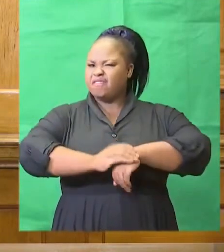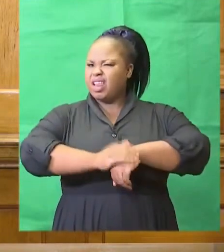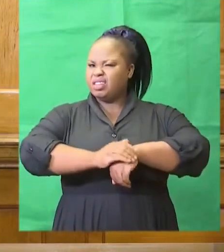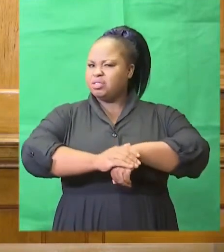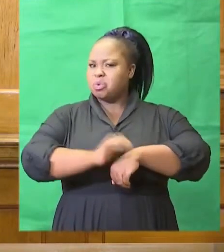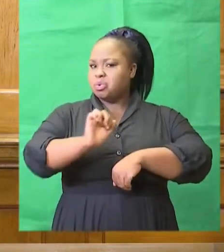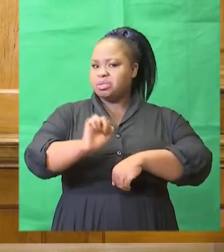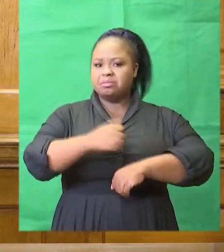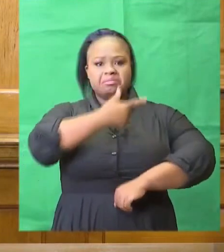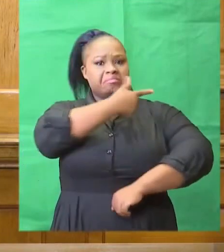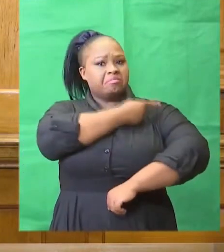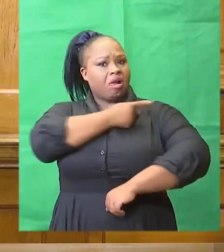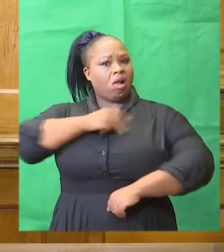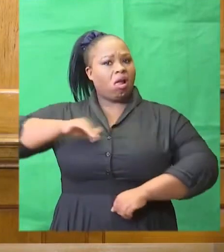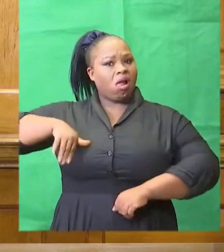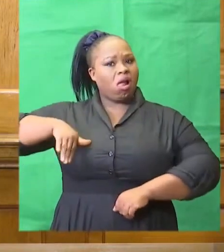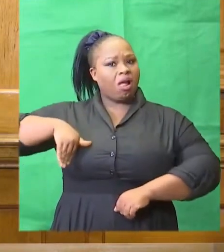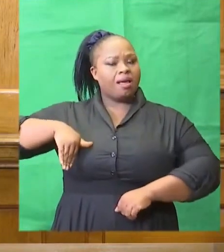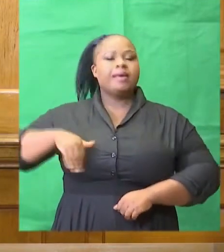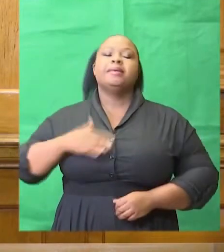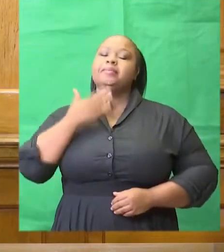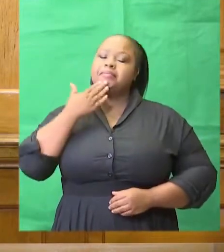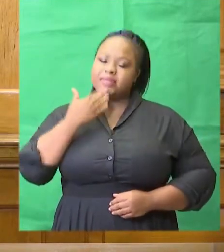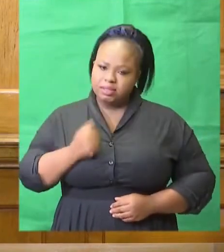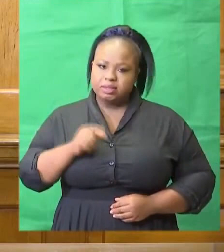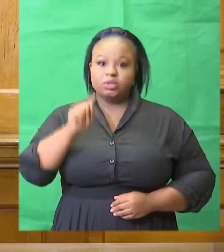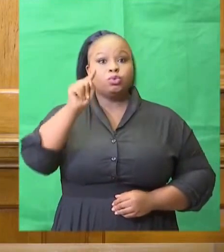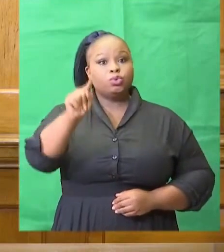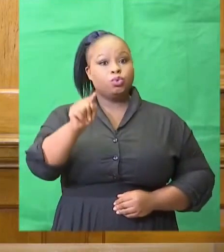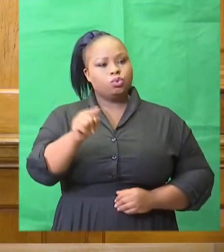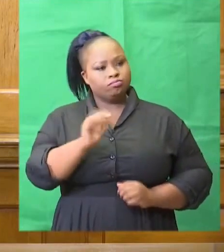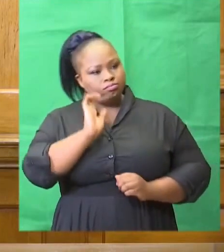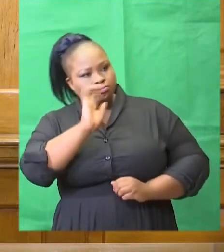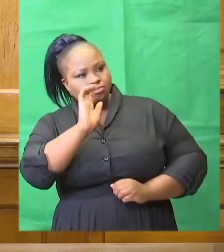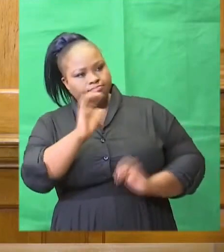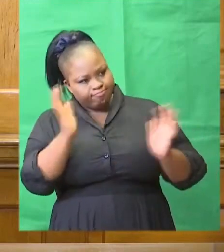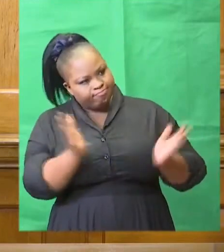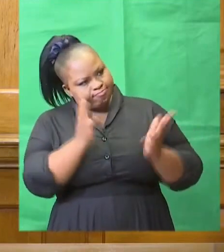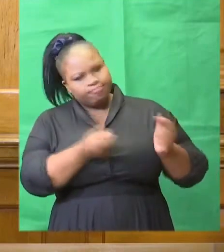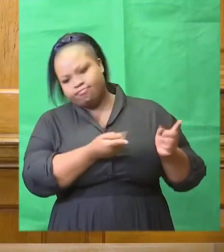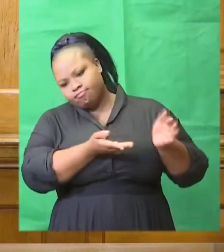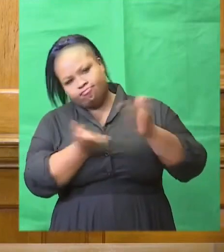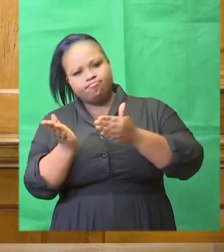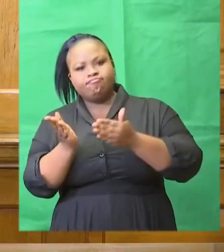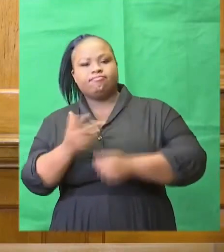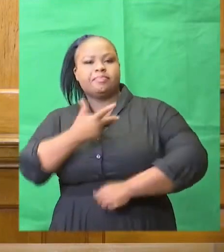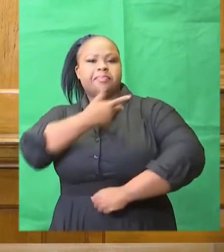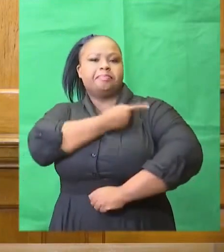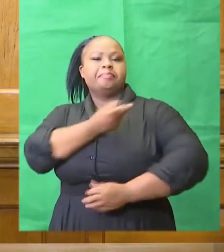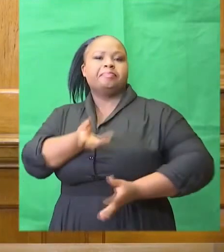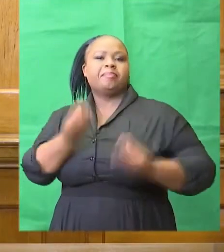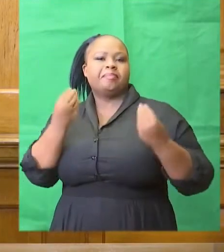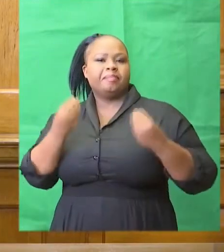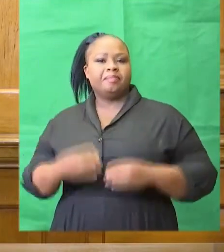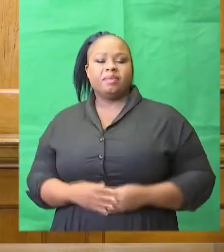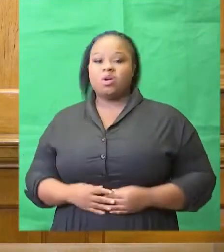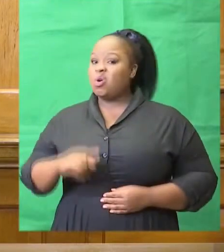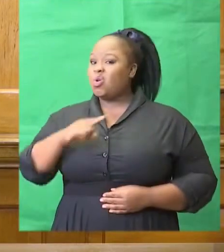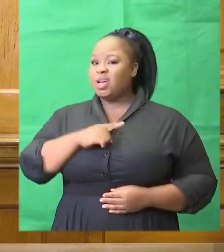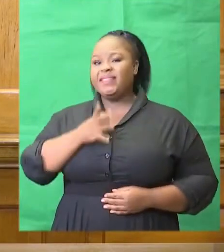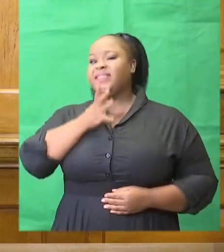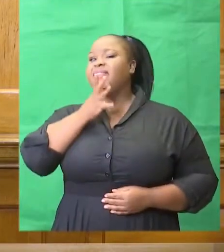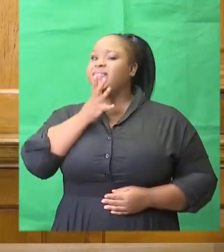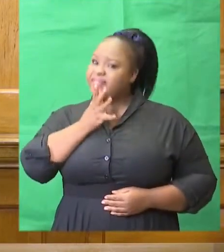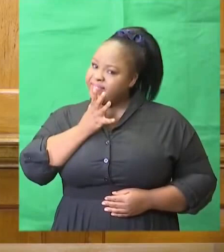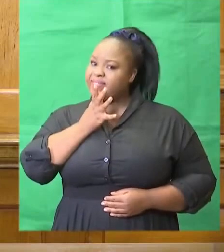not vaccinated, I call on you to encourage them to get vaccinated. We still have too many